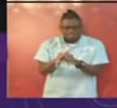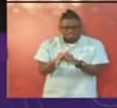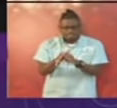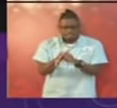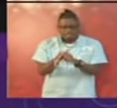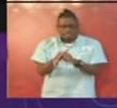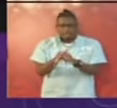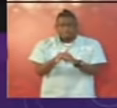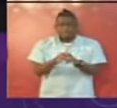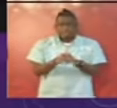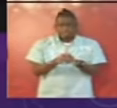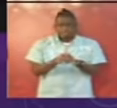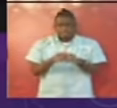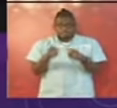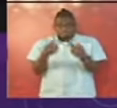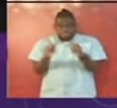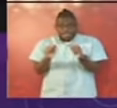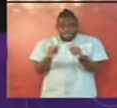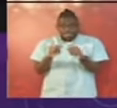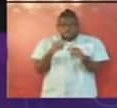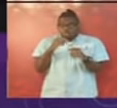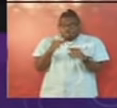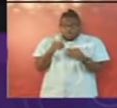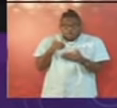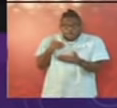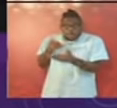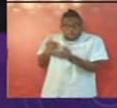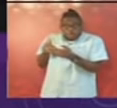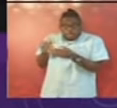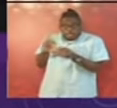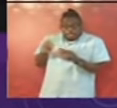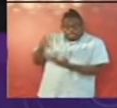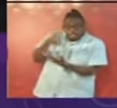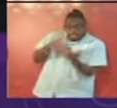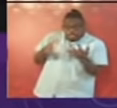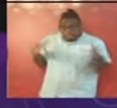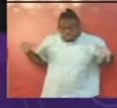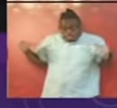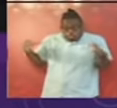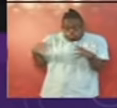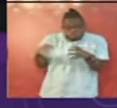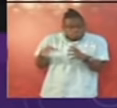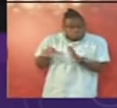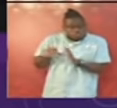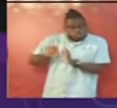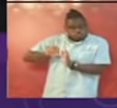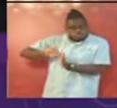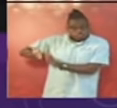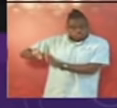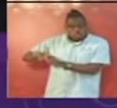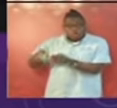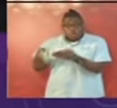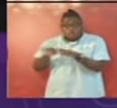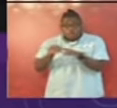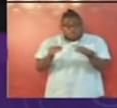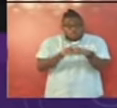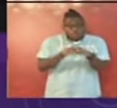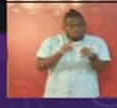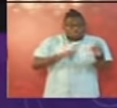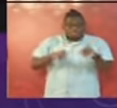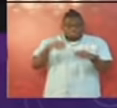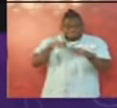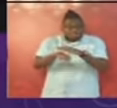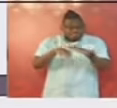you want to avoid close contact settings, crowded areas, and closed spaces. So I know that the